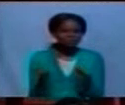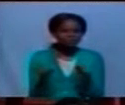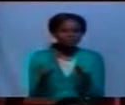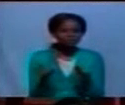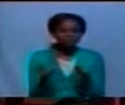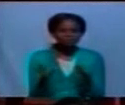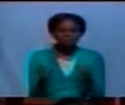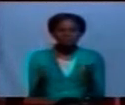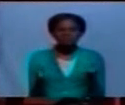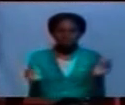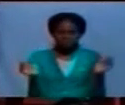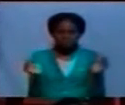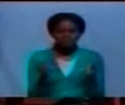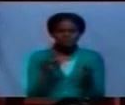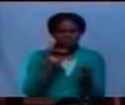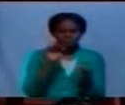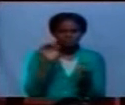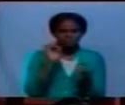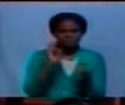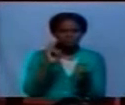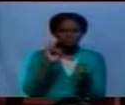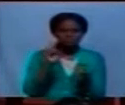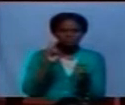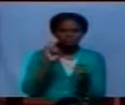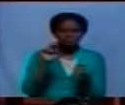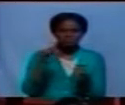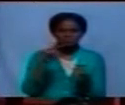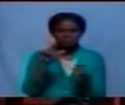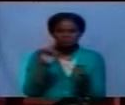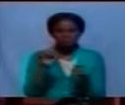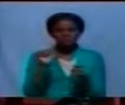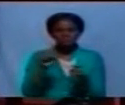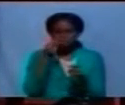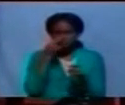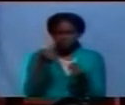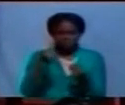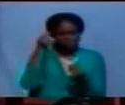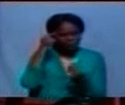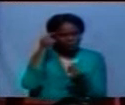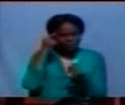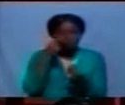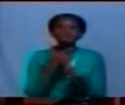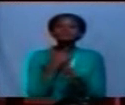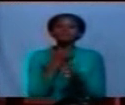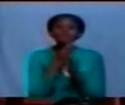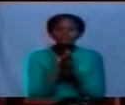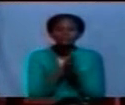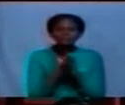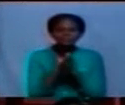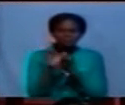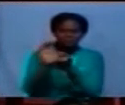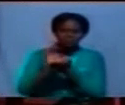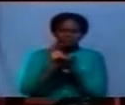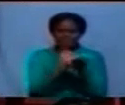being brought down to single-digit levels, if we can see government appetite reducing to borrow at